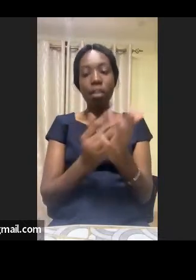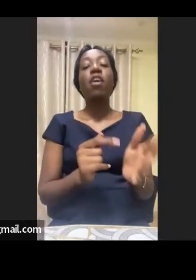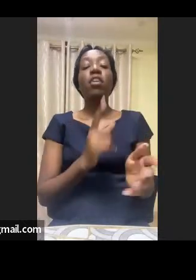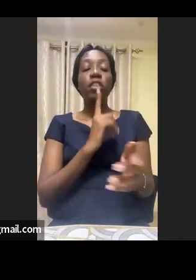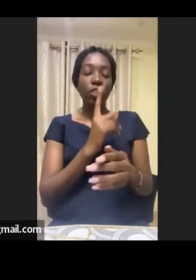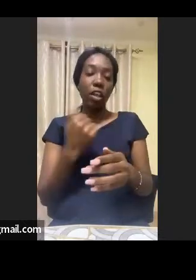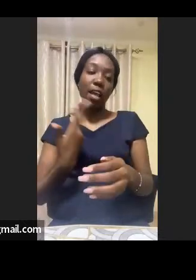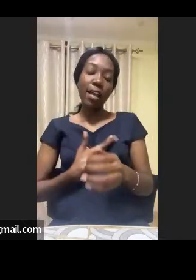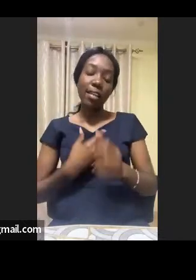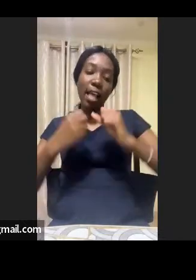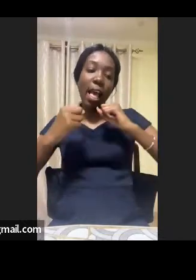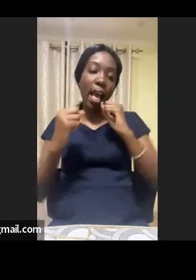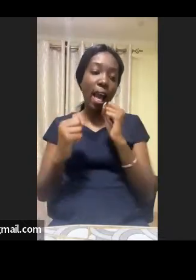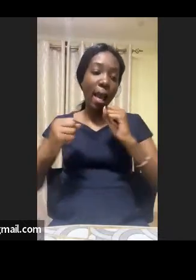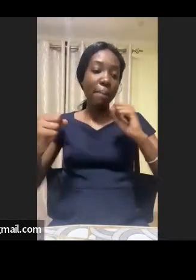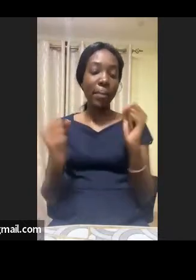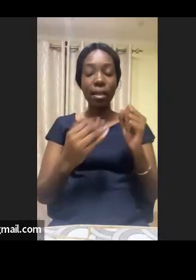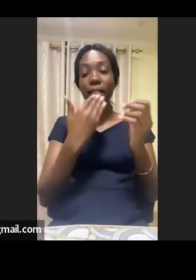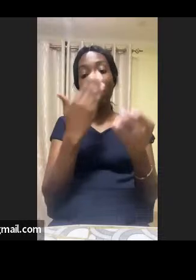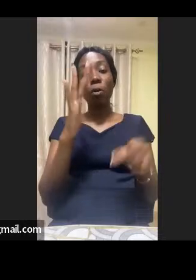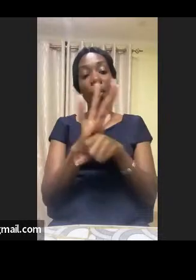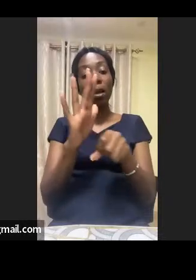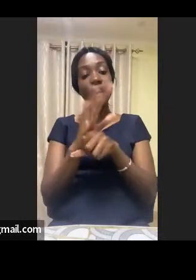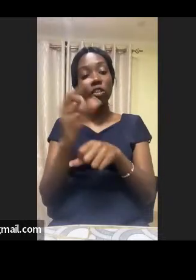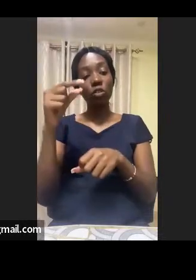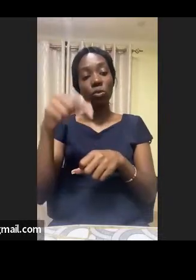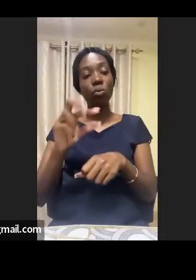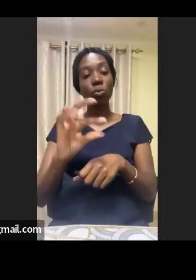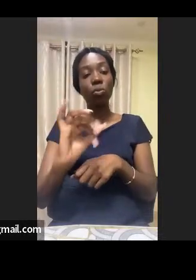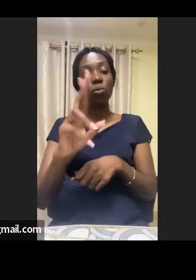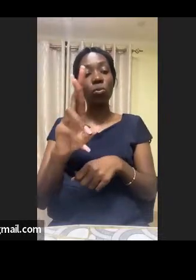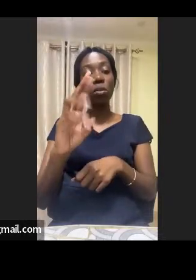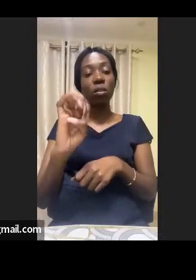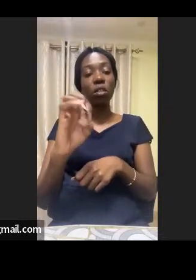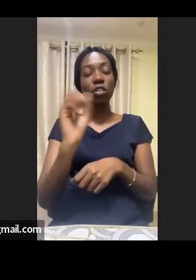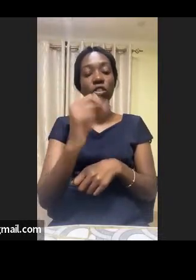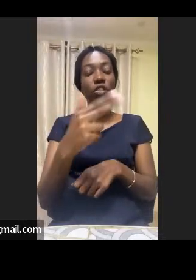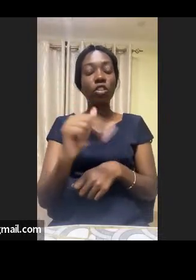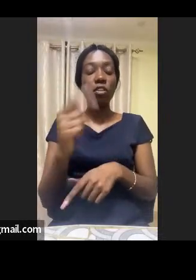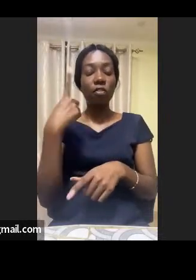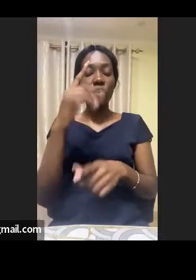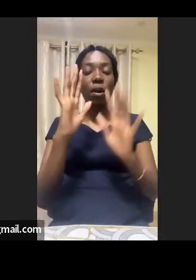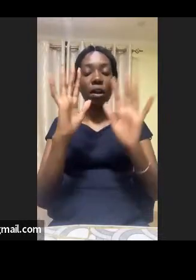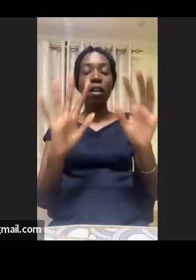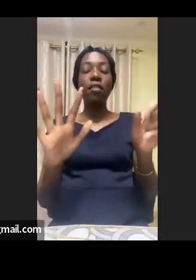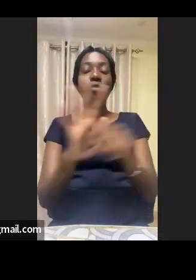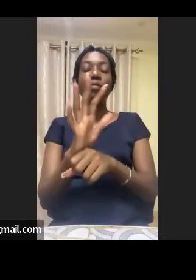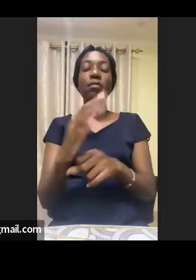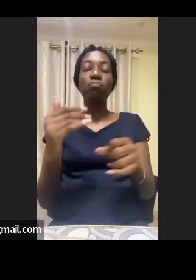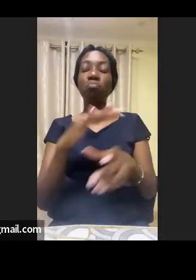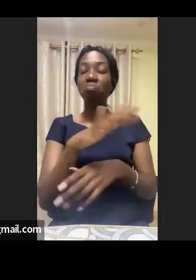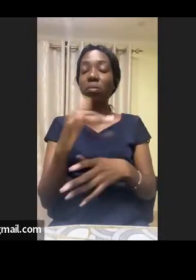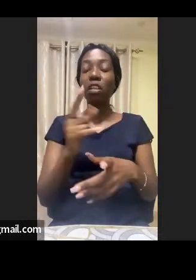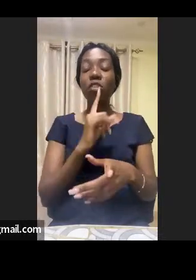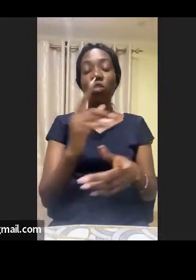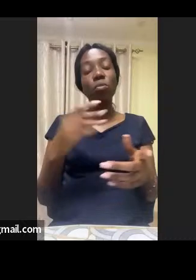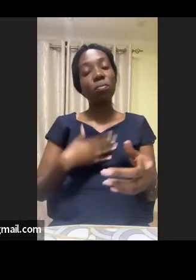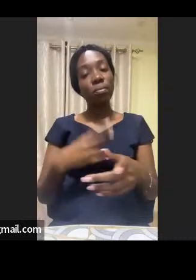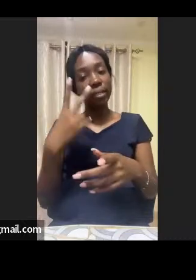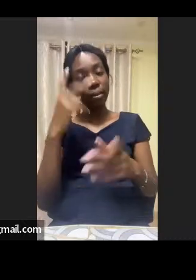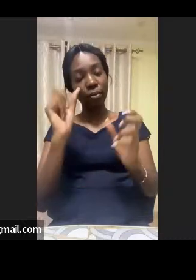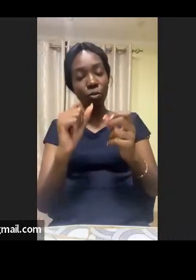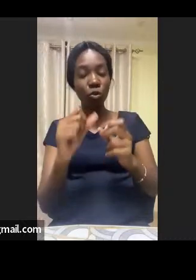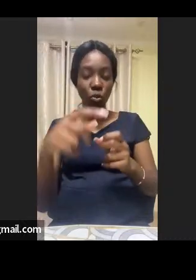so happy. Thank you, Madam Kresha, for that wonderful session. And I look forward to more engagements with you and to tapping into your